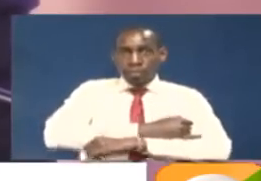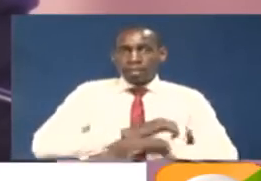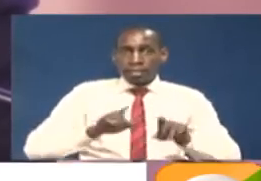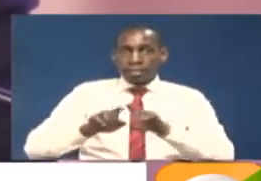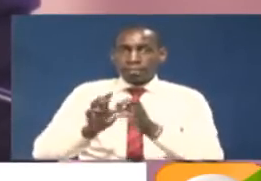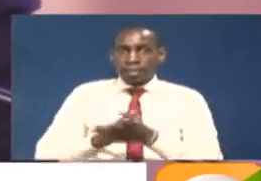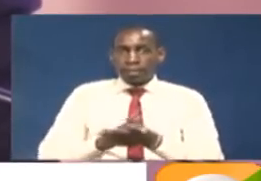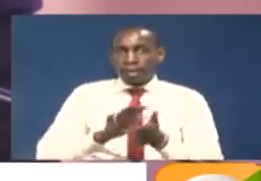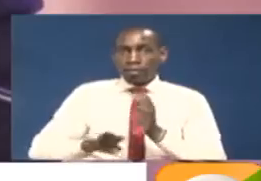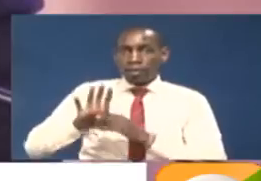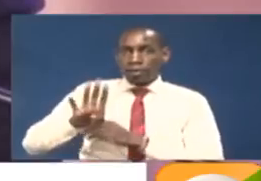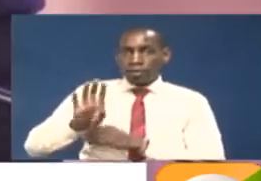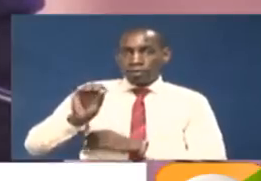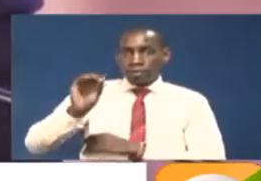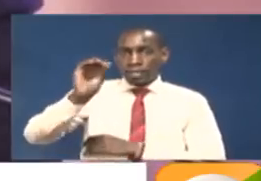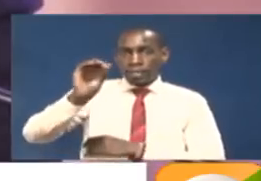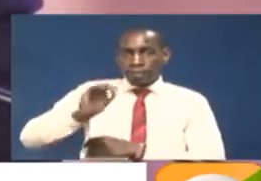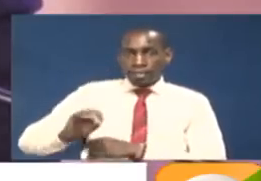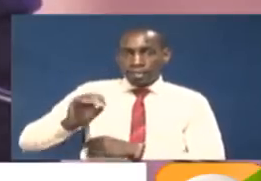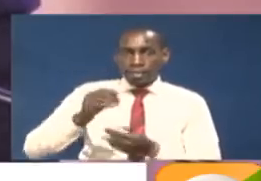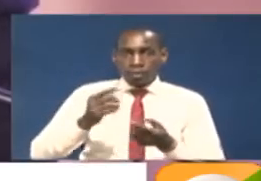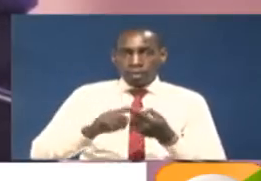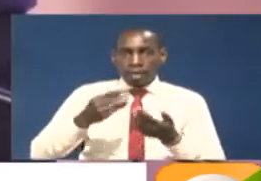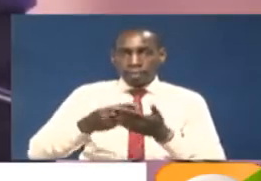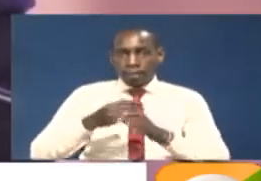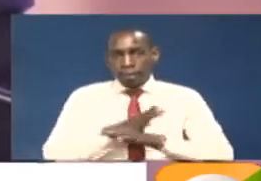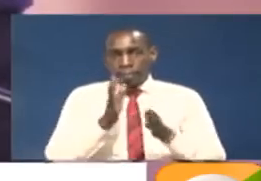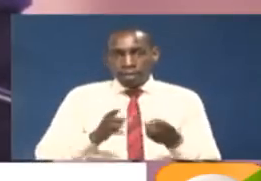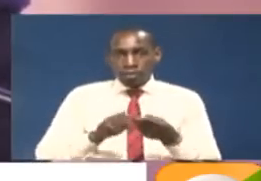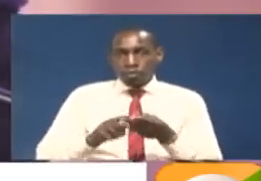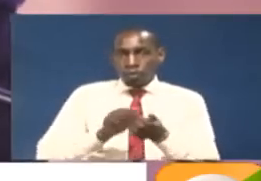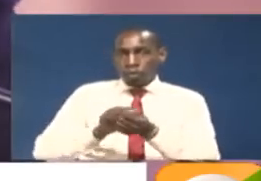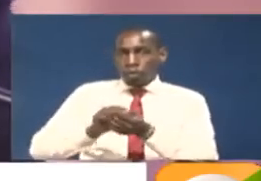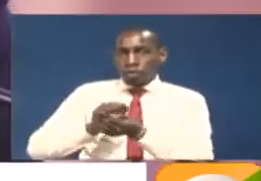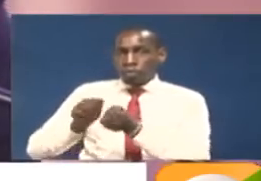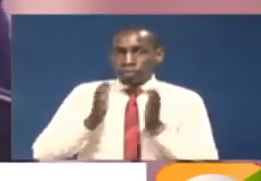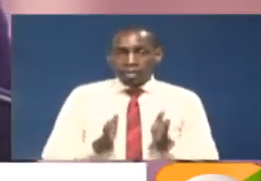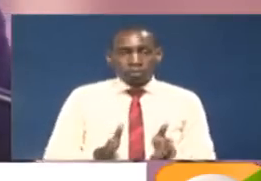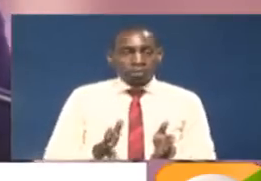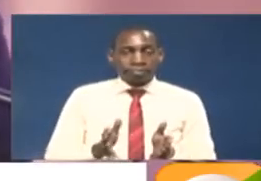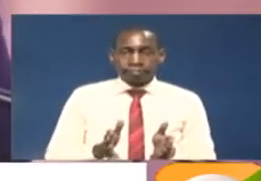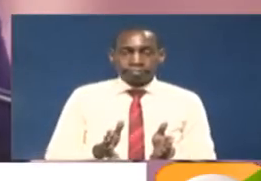even up to about 40%. Money launderers, wash-wash players,